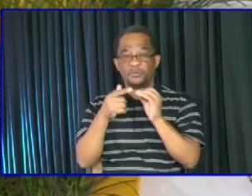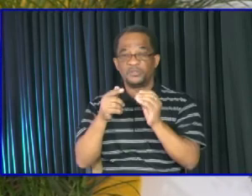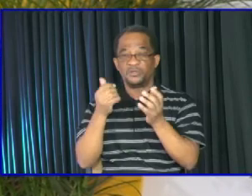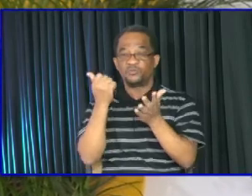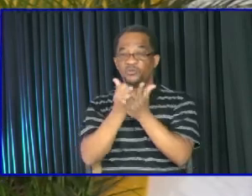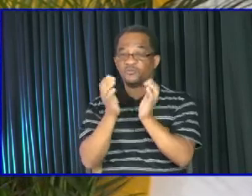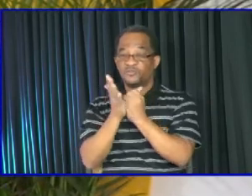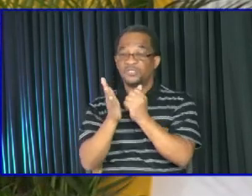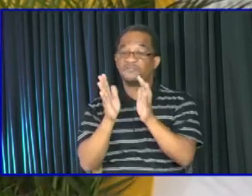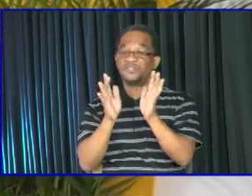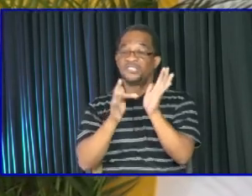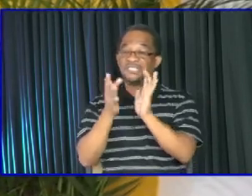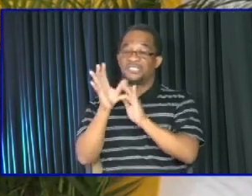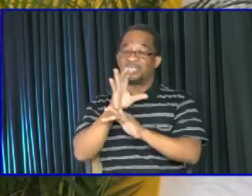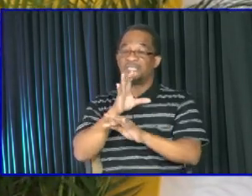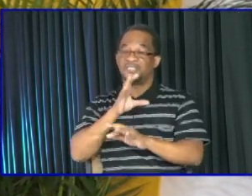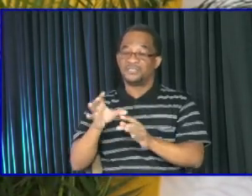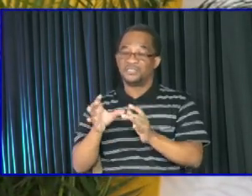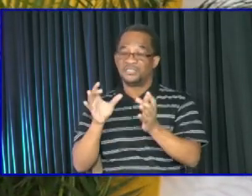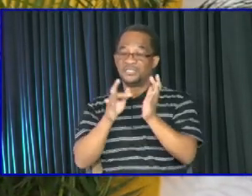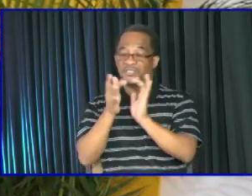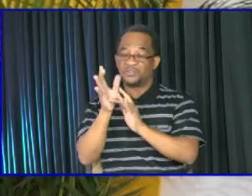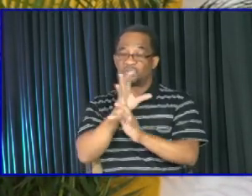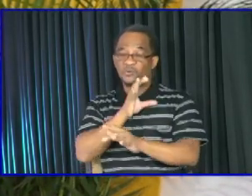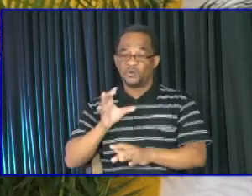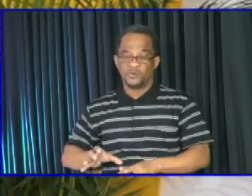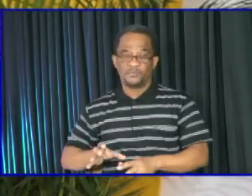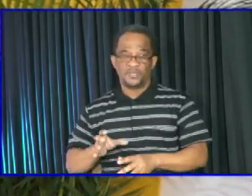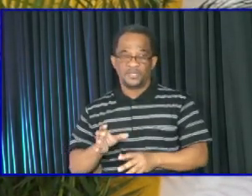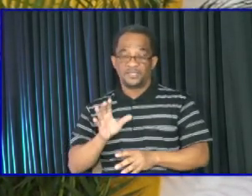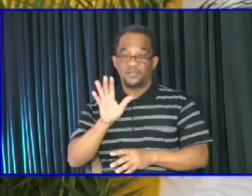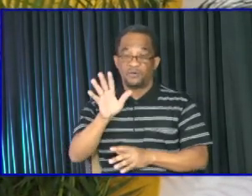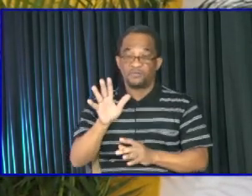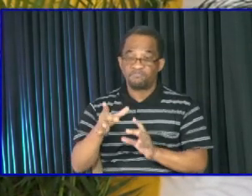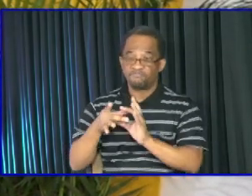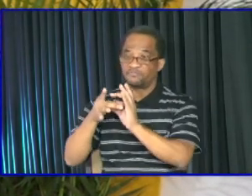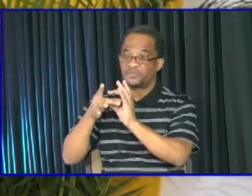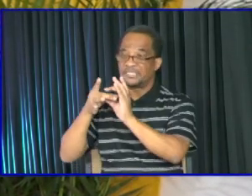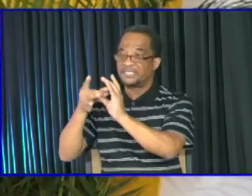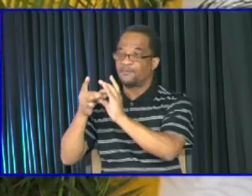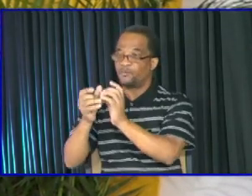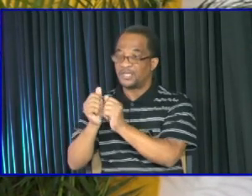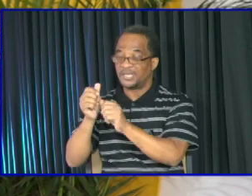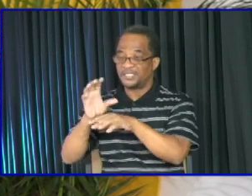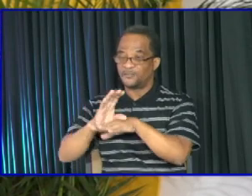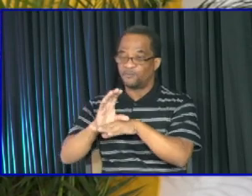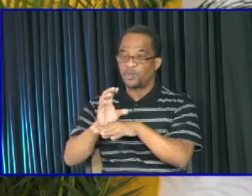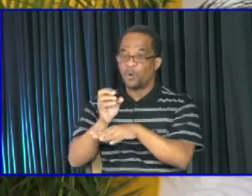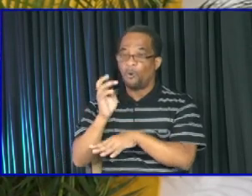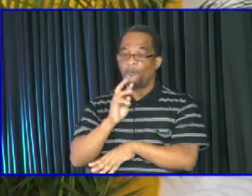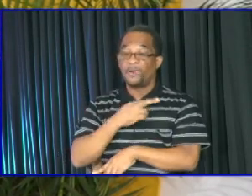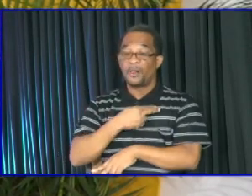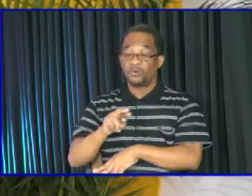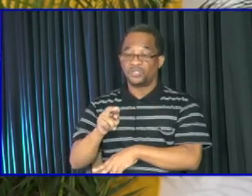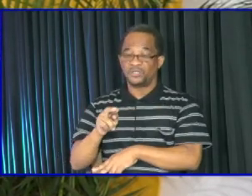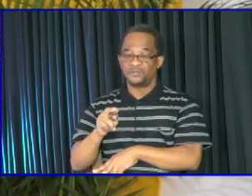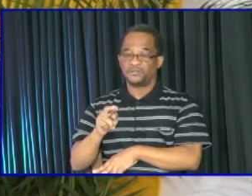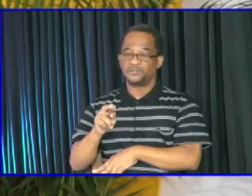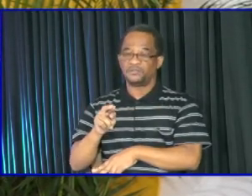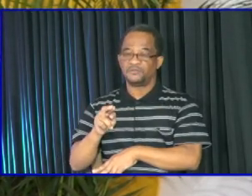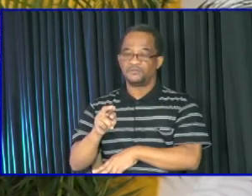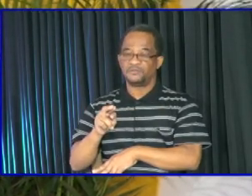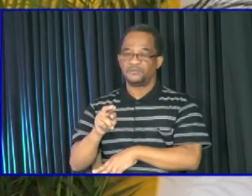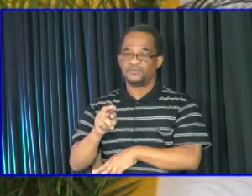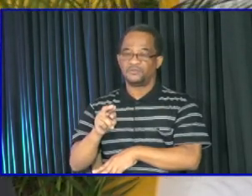Jesus Christ highlights the fact that your connection to a church or a religious body doesn't mean that